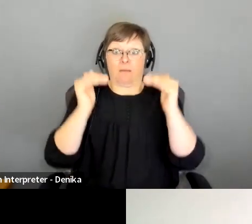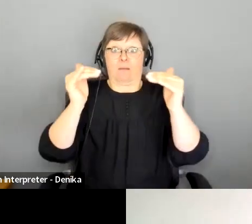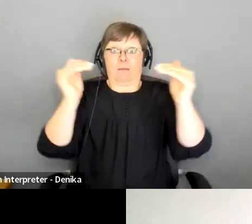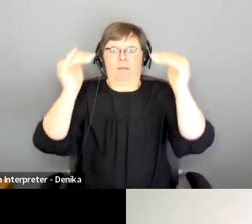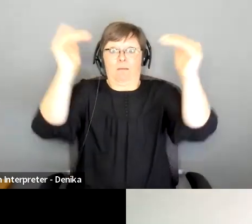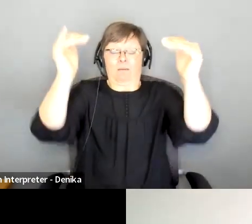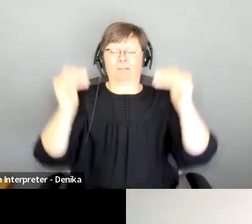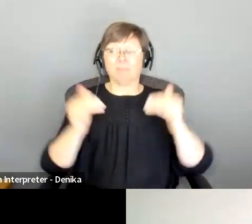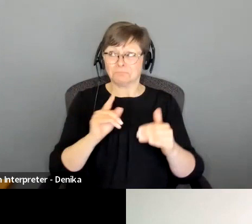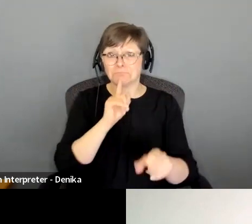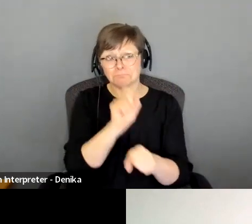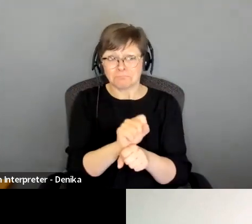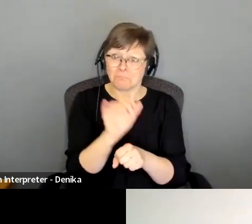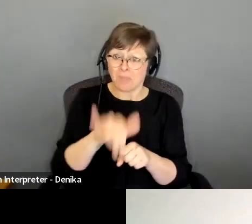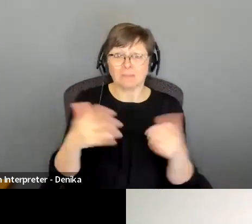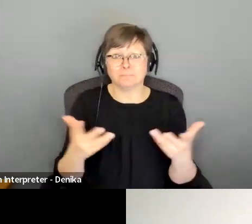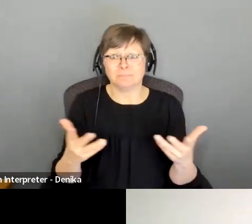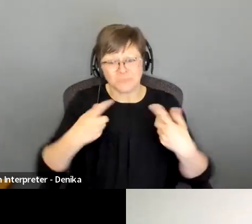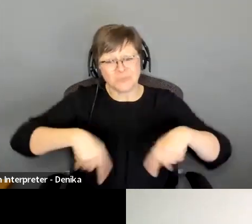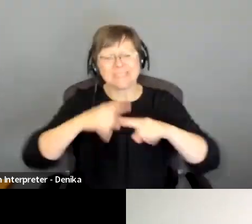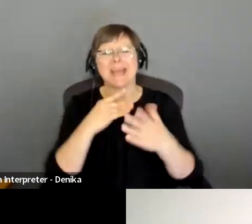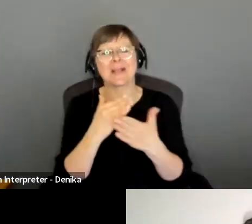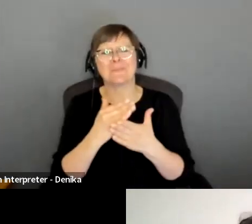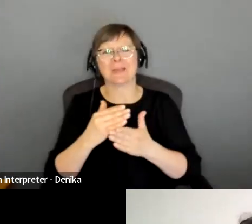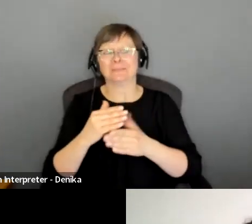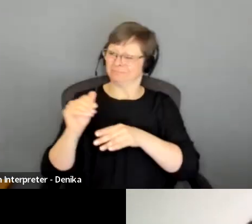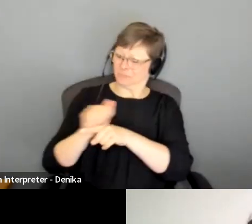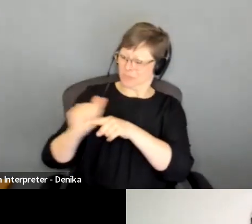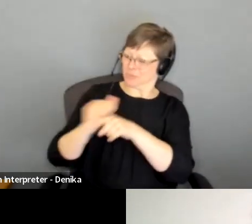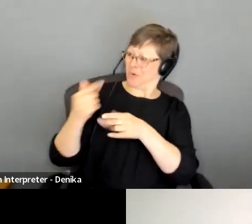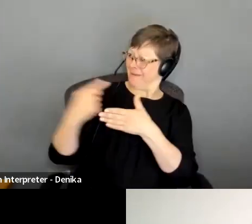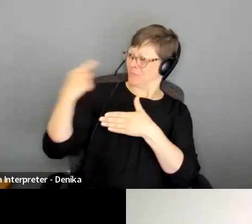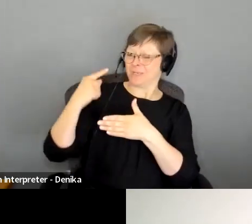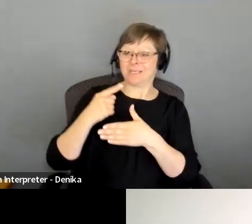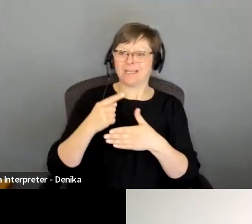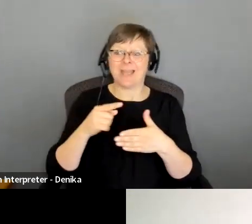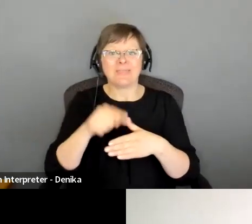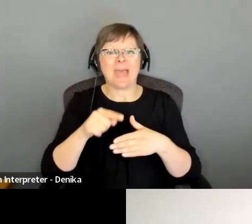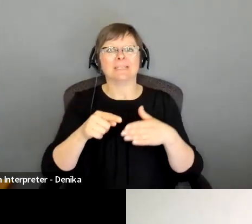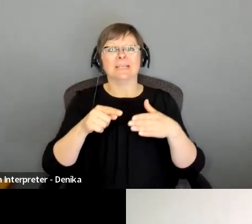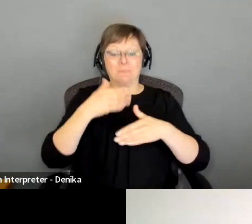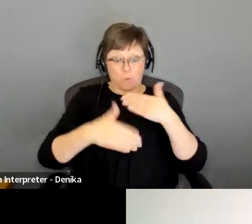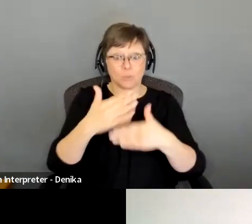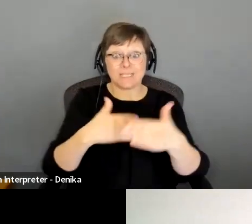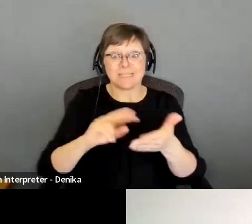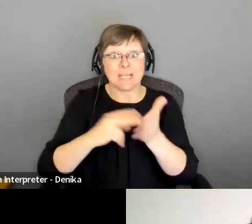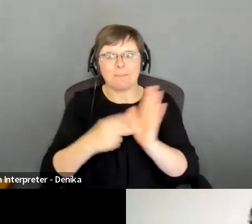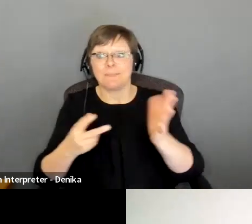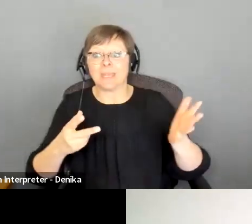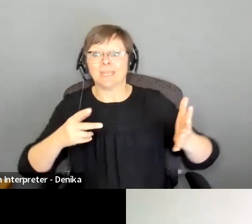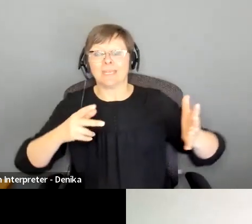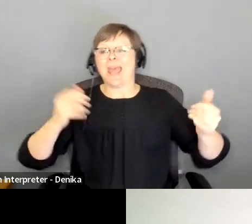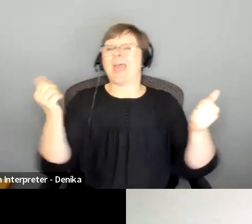think about the moment, we were talking about this in rehearsal this last week, about the moment in devise process where you transition from like